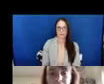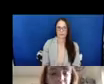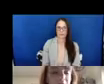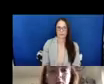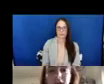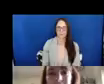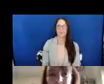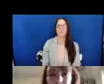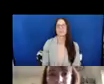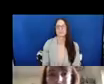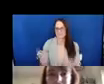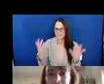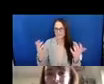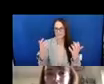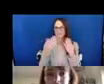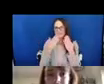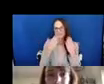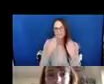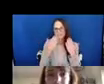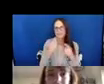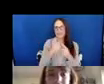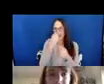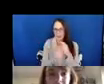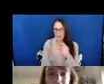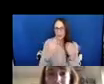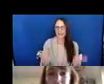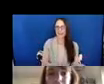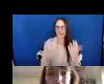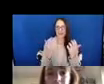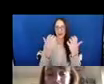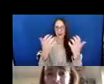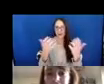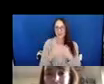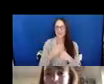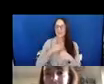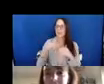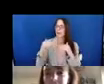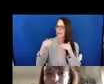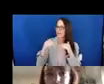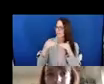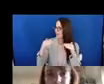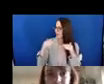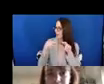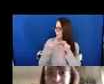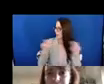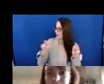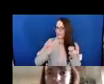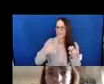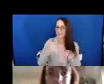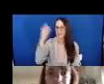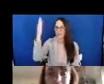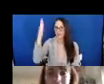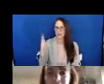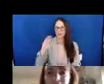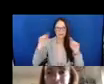So I want to extend my thanks to everyone in the audience, uh, my fellow panelists and other speakers. This has been a